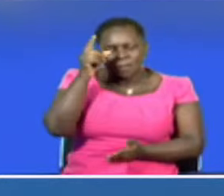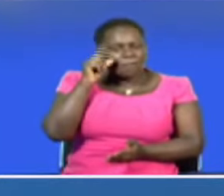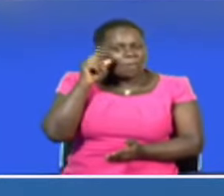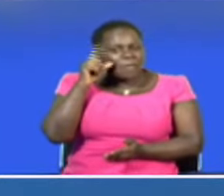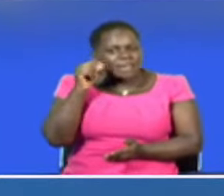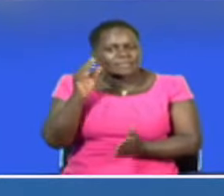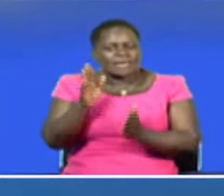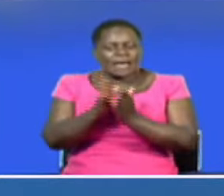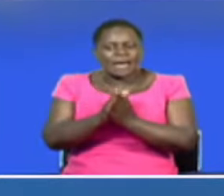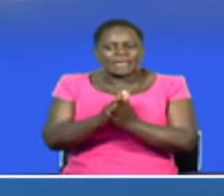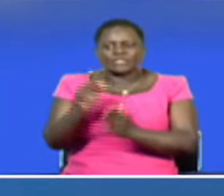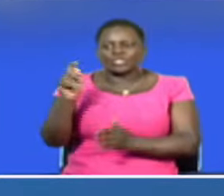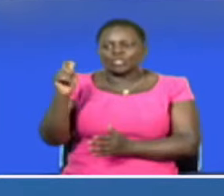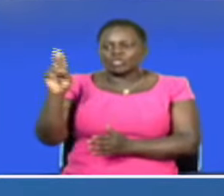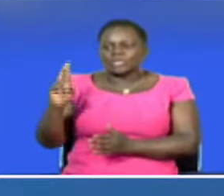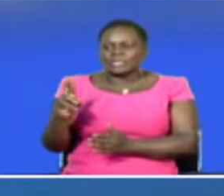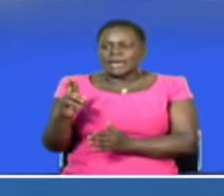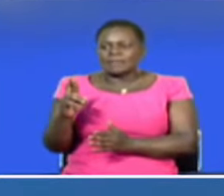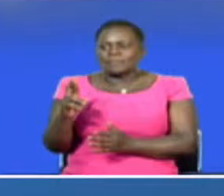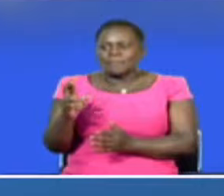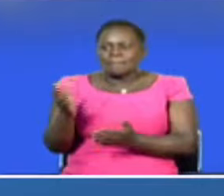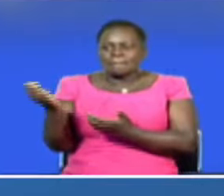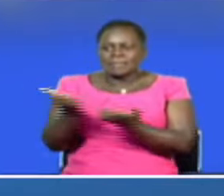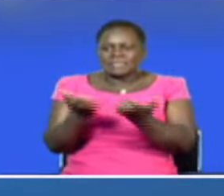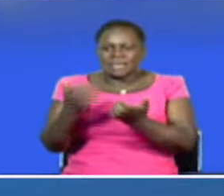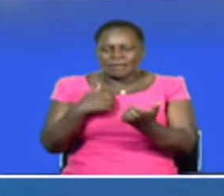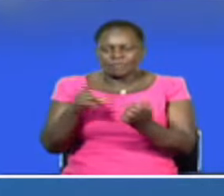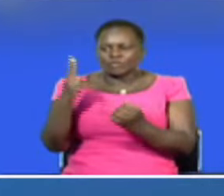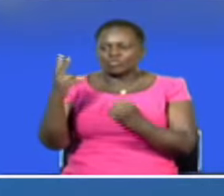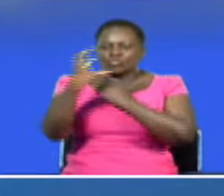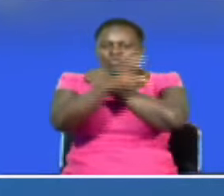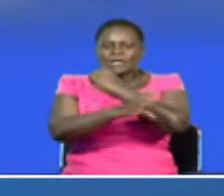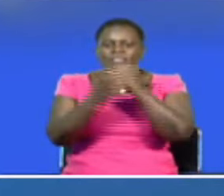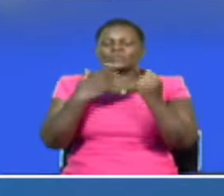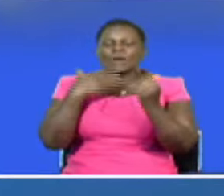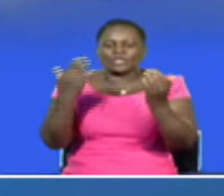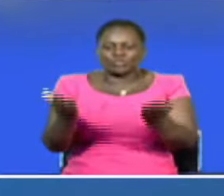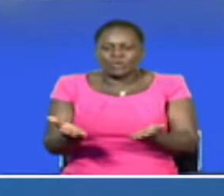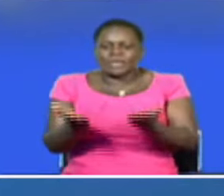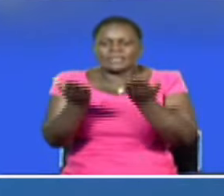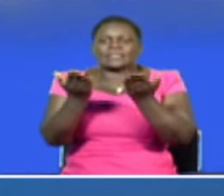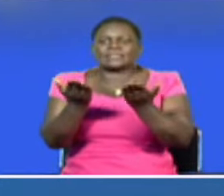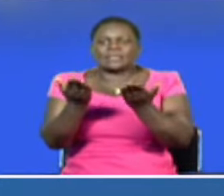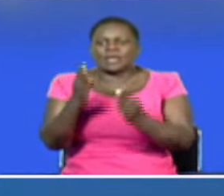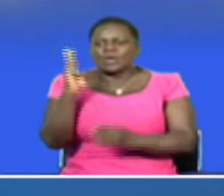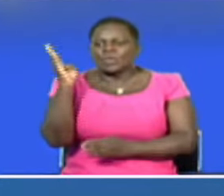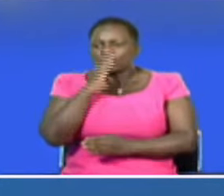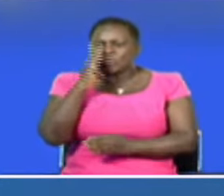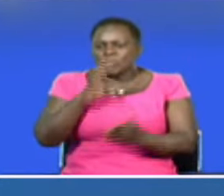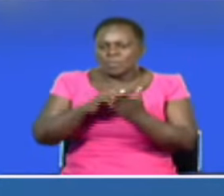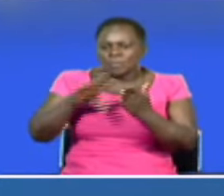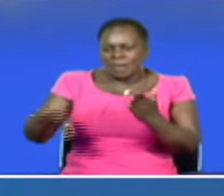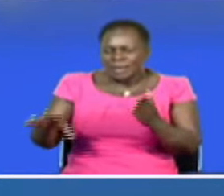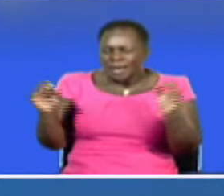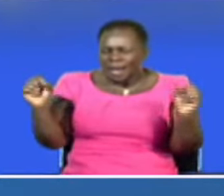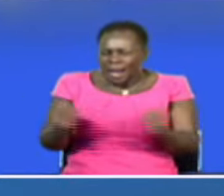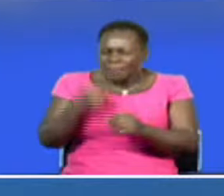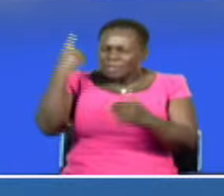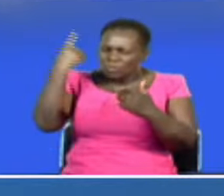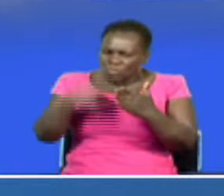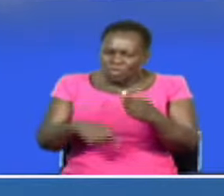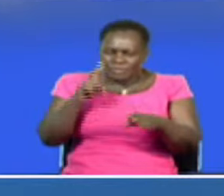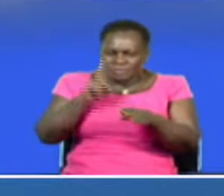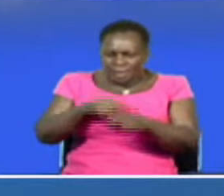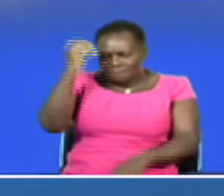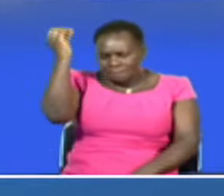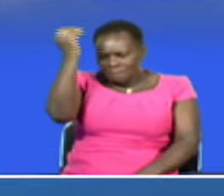of Rotterdam continue to gain traction as the two countries seek to enhance decarbonization. But what happens exactly at the